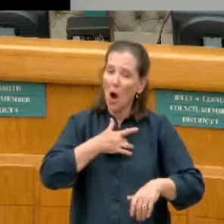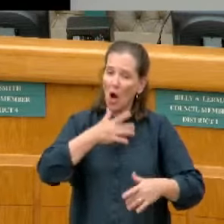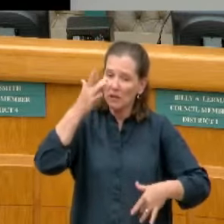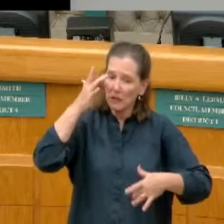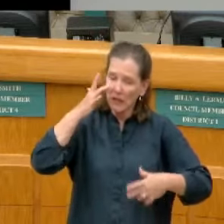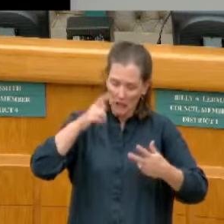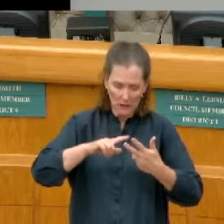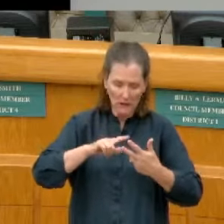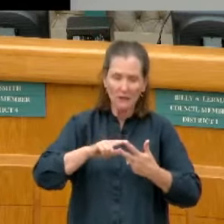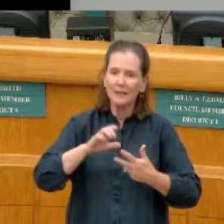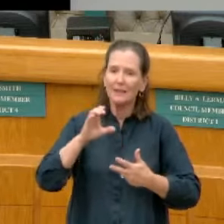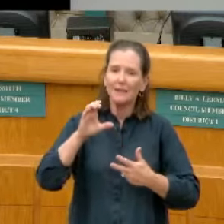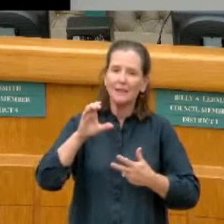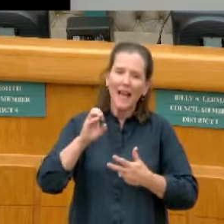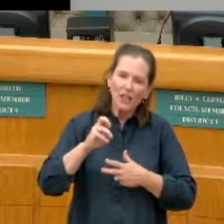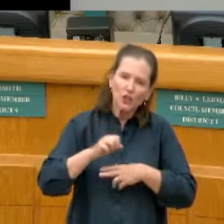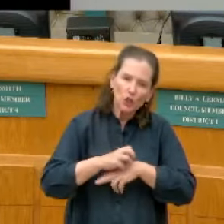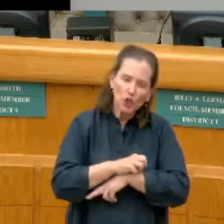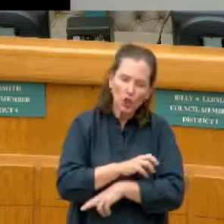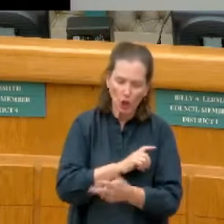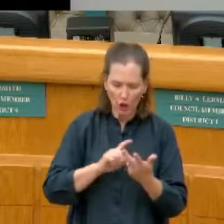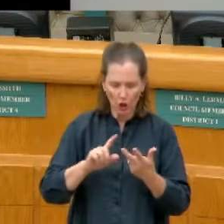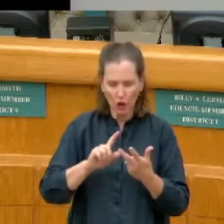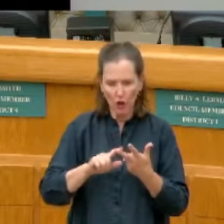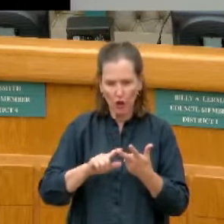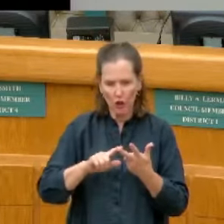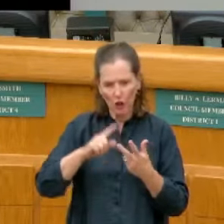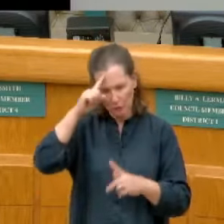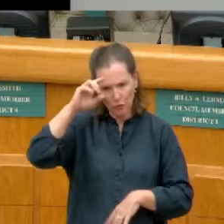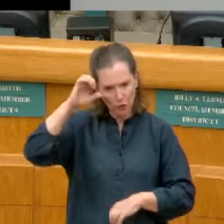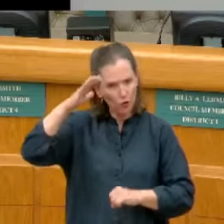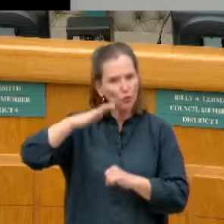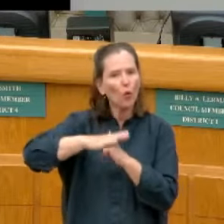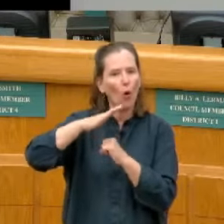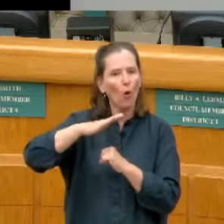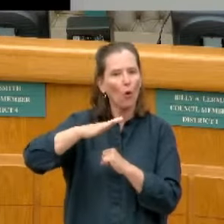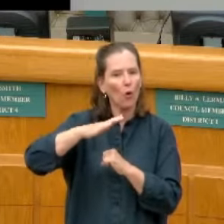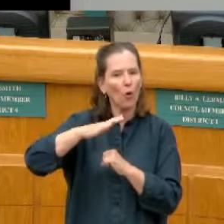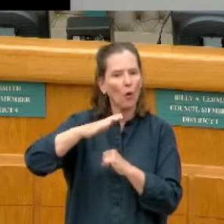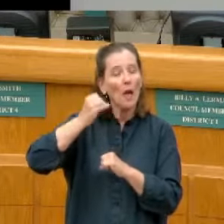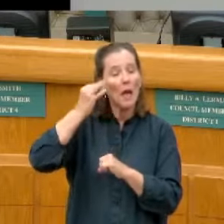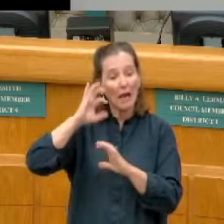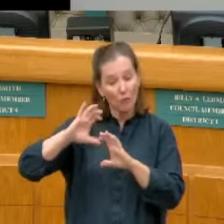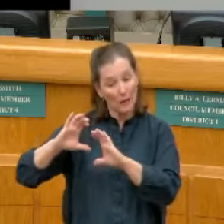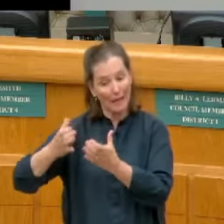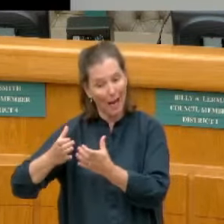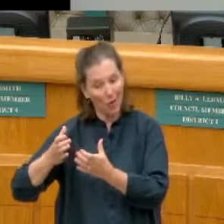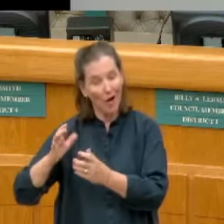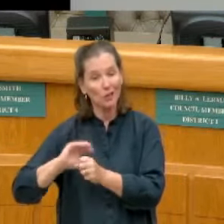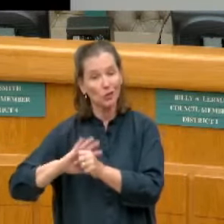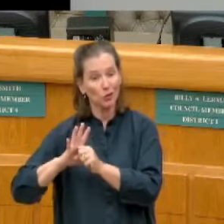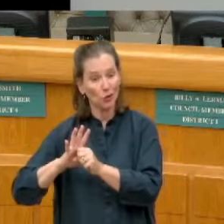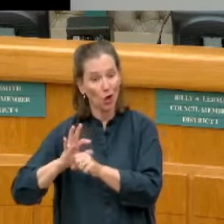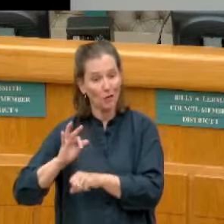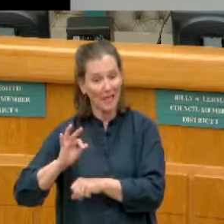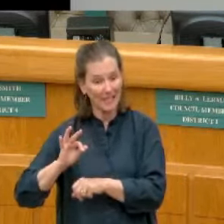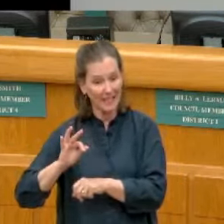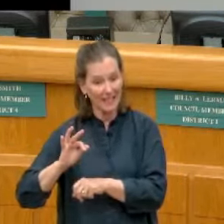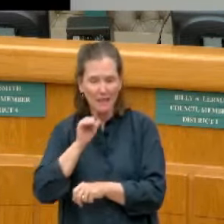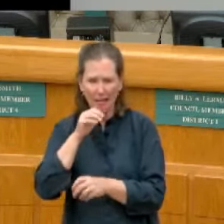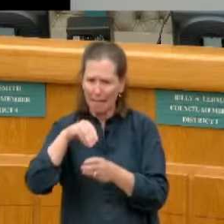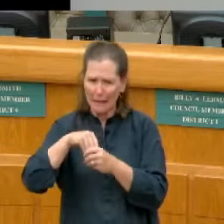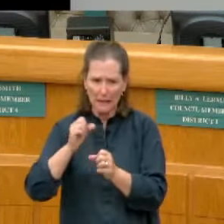cerebral vascular accidents. If we were categorizing COVID-19, which we will, it just hasn't been put in statistically,